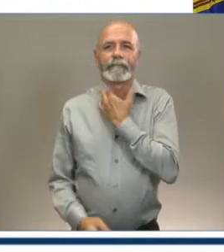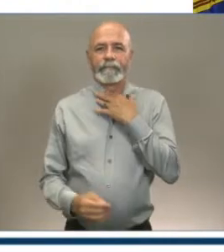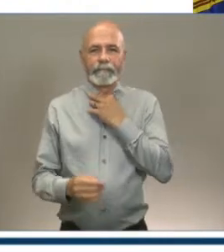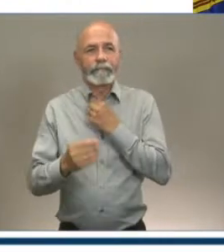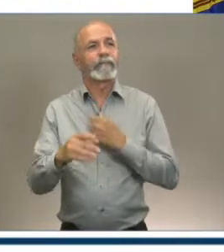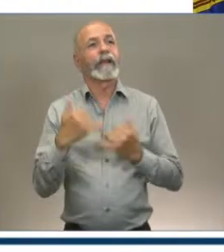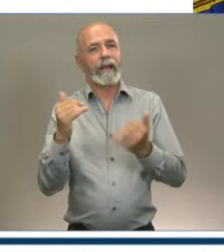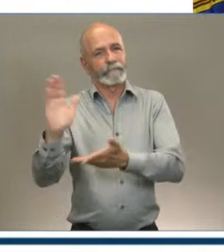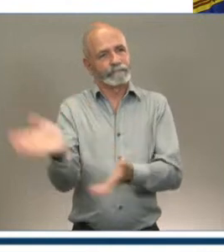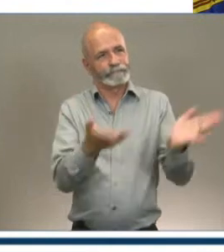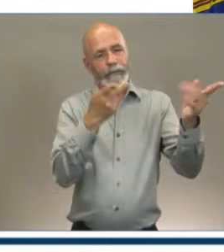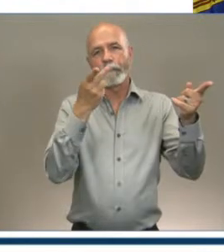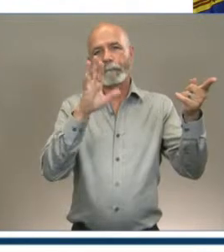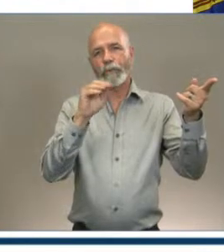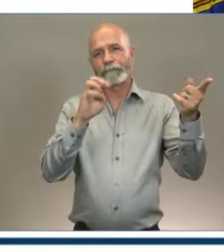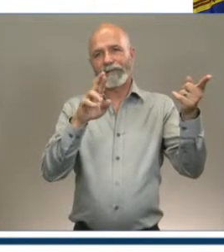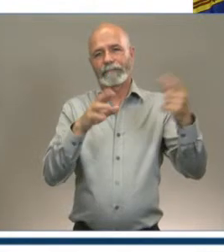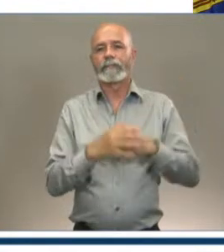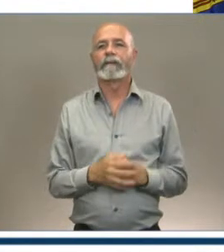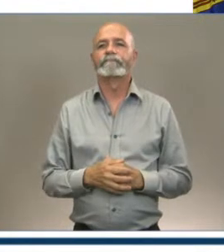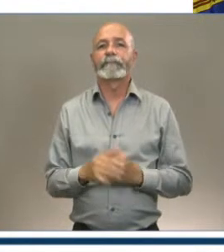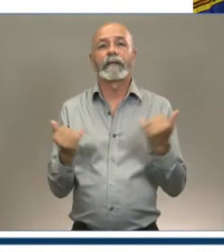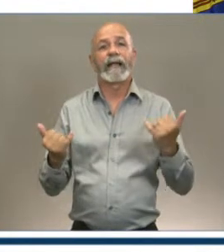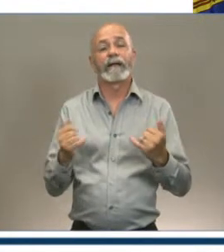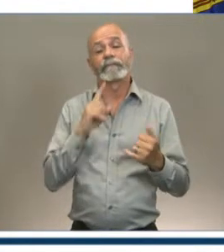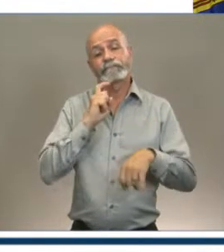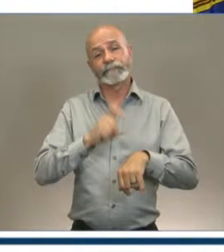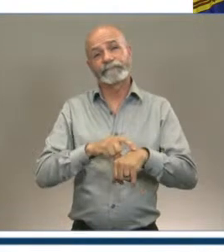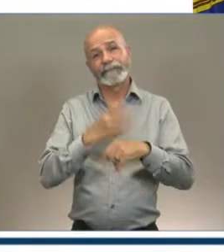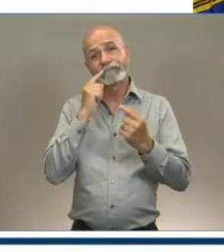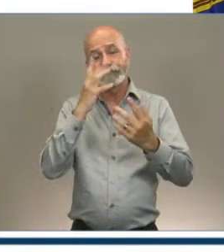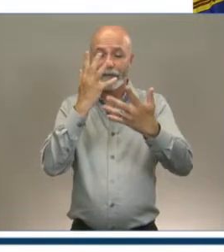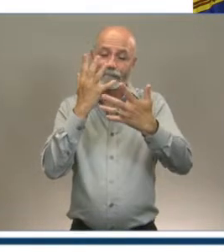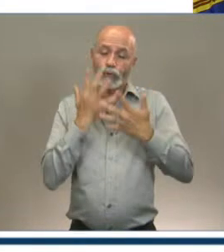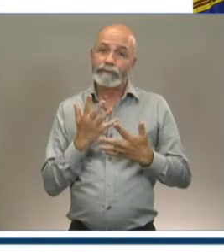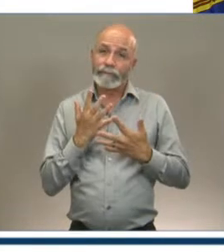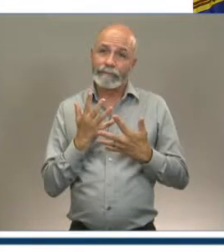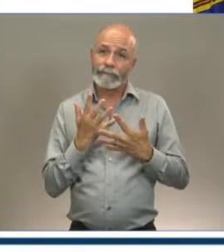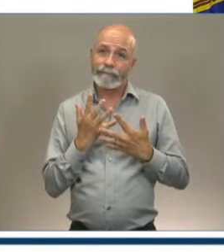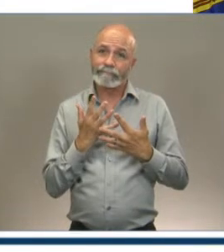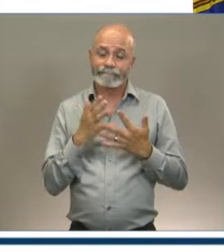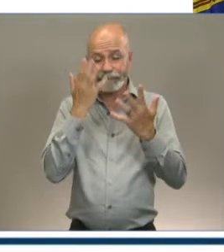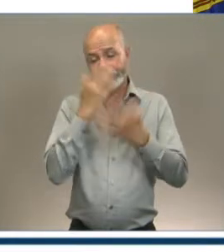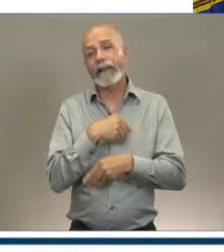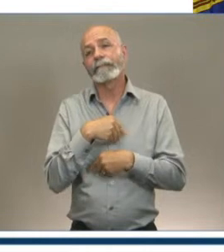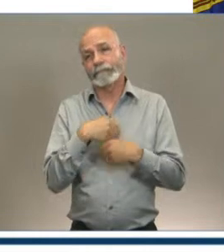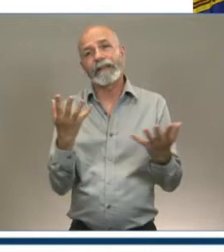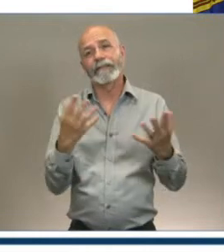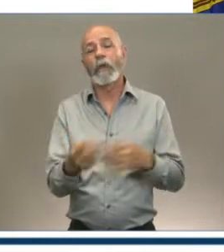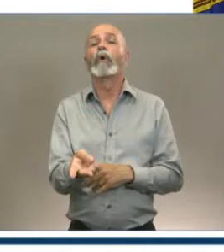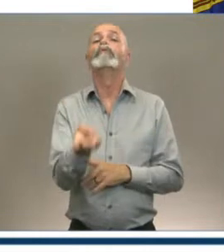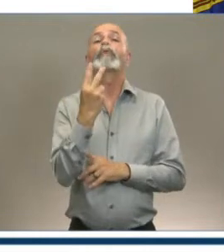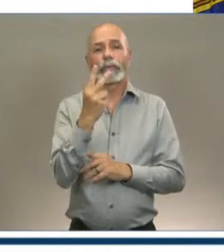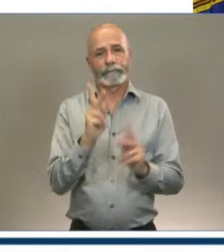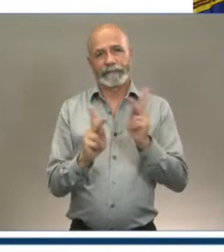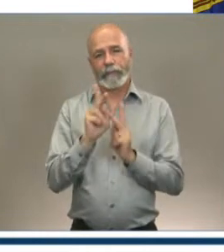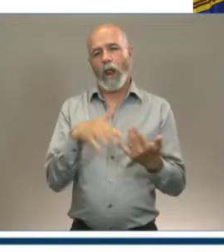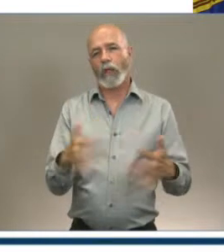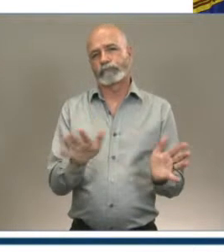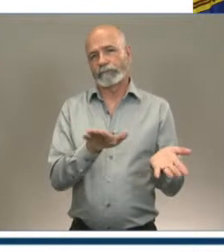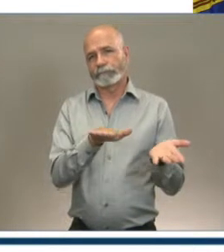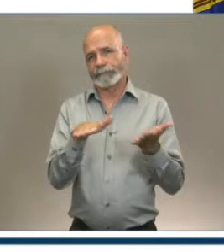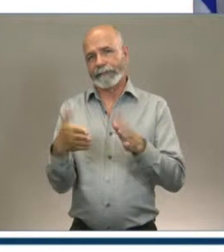another difficult day for our province. Unfortunately, I am reporting that there's been 2 deaths related to